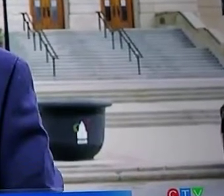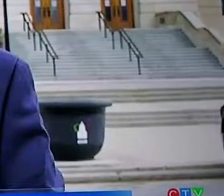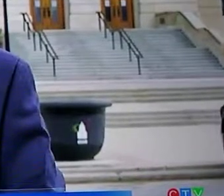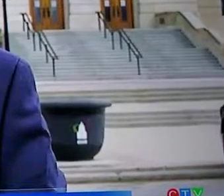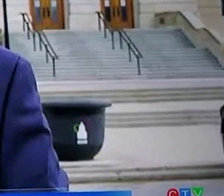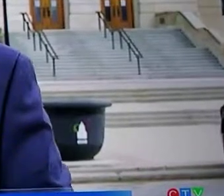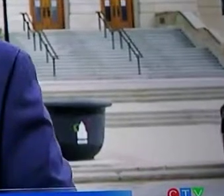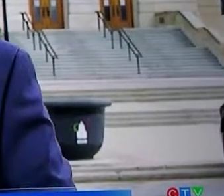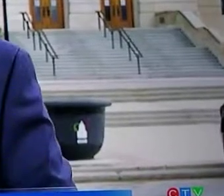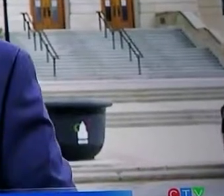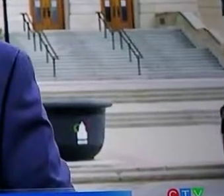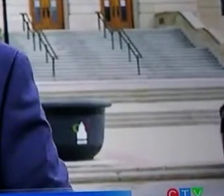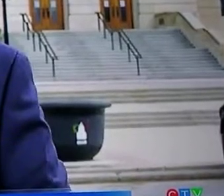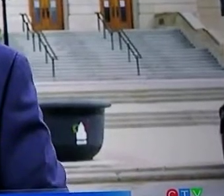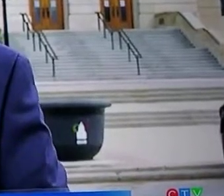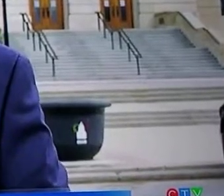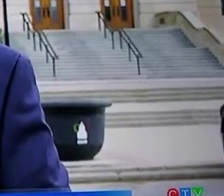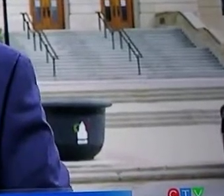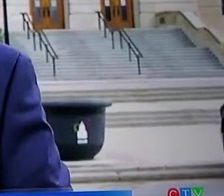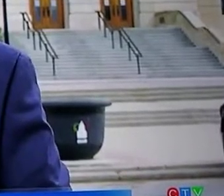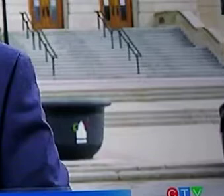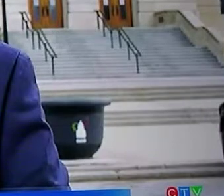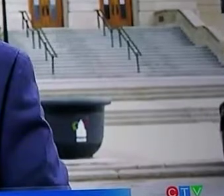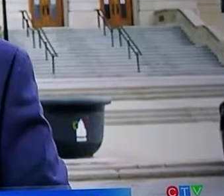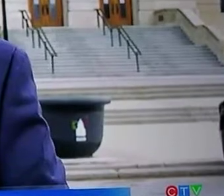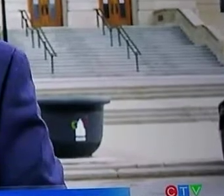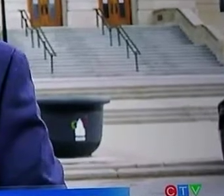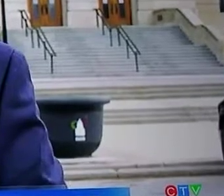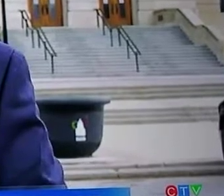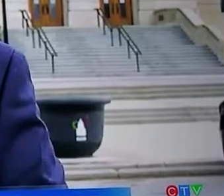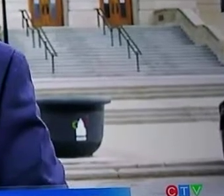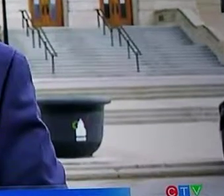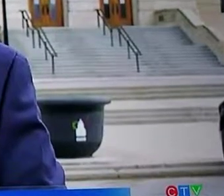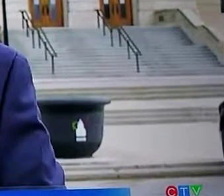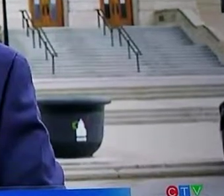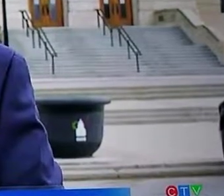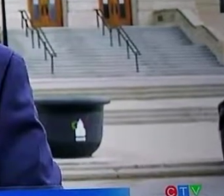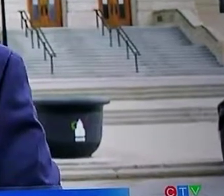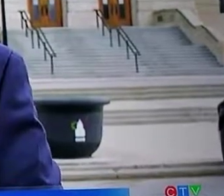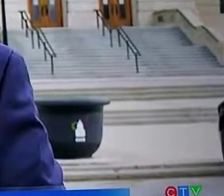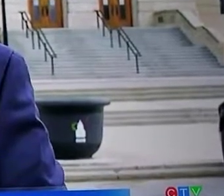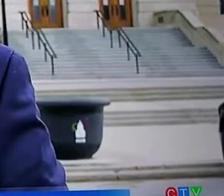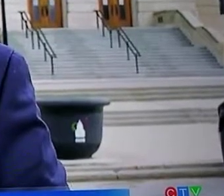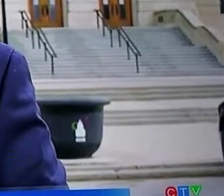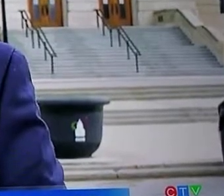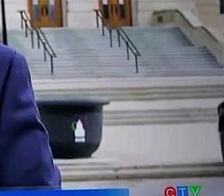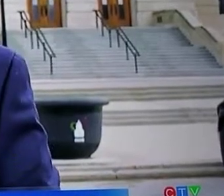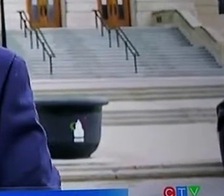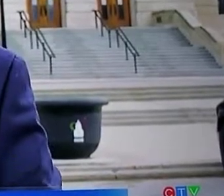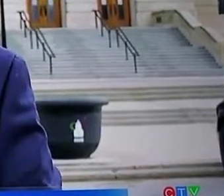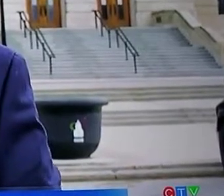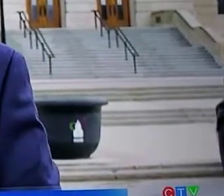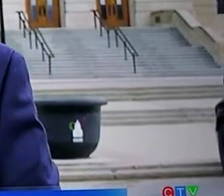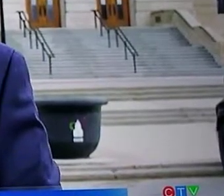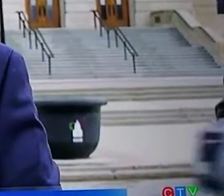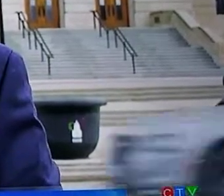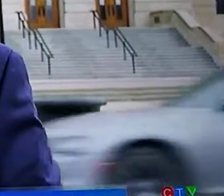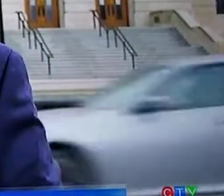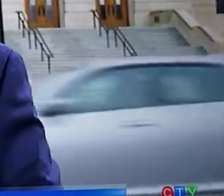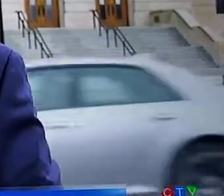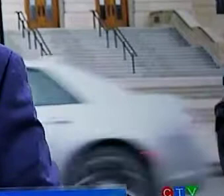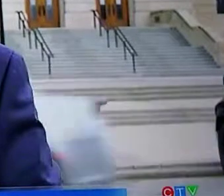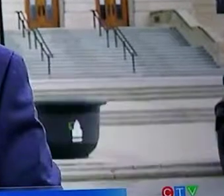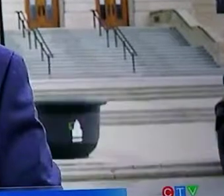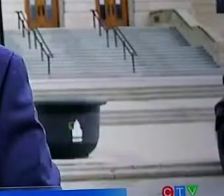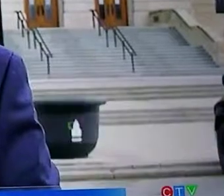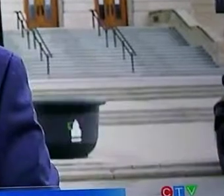not be able to sell anything to serve their customers. Many people have lost their jobs, they're unemployed, they're at home, they're